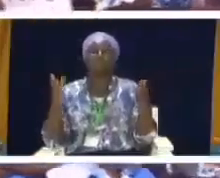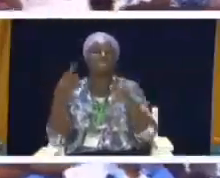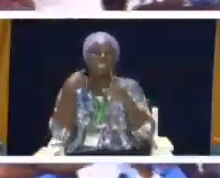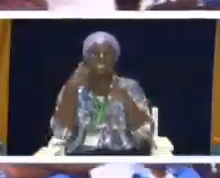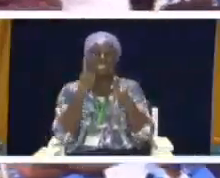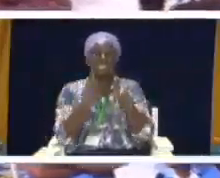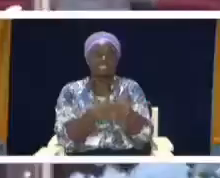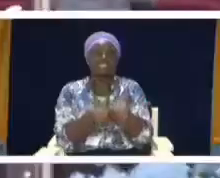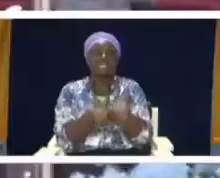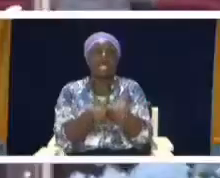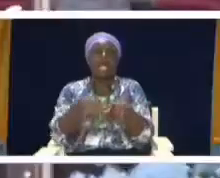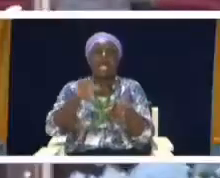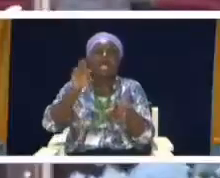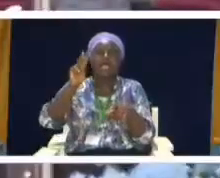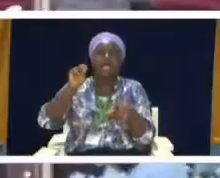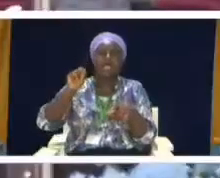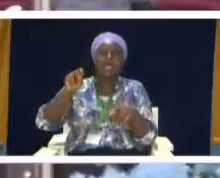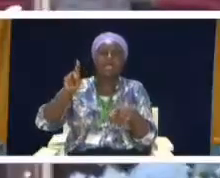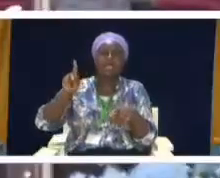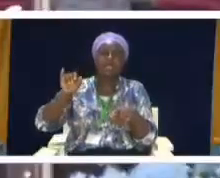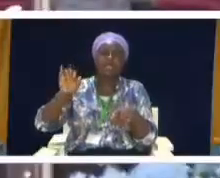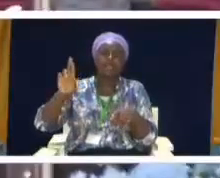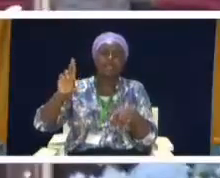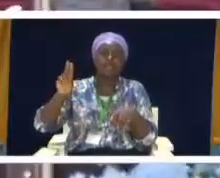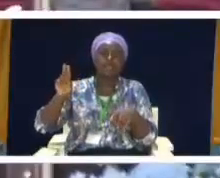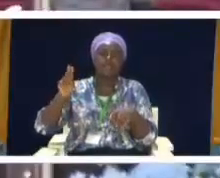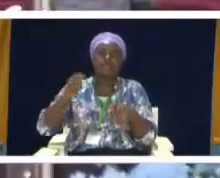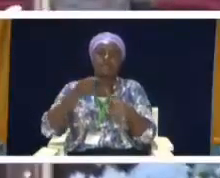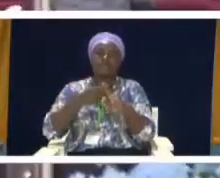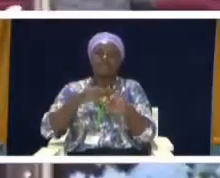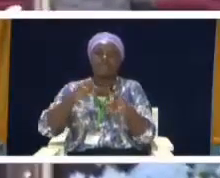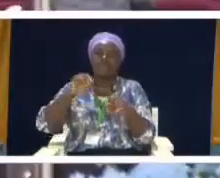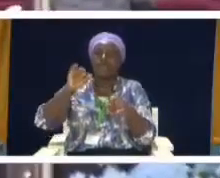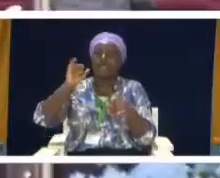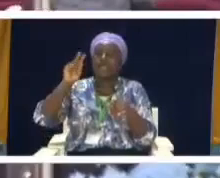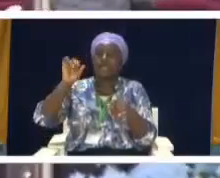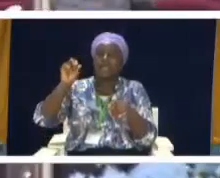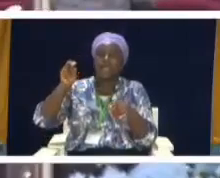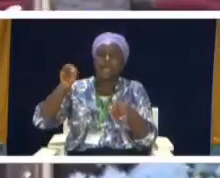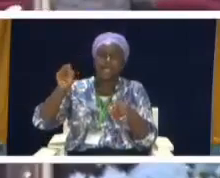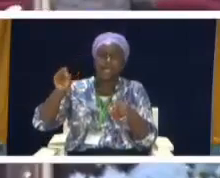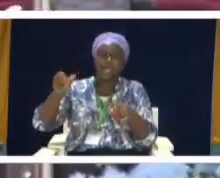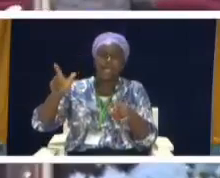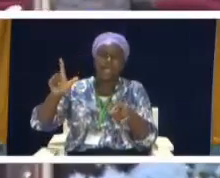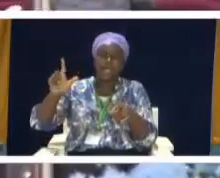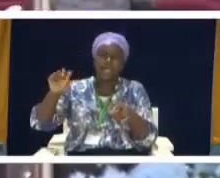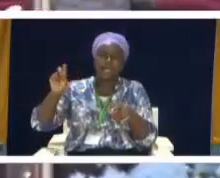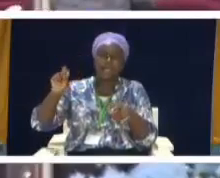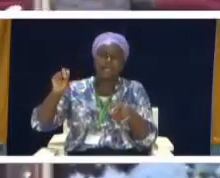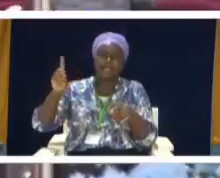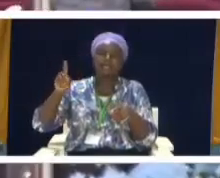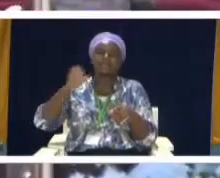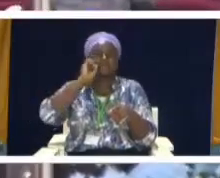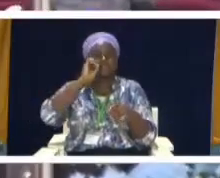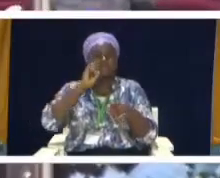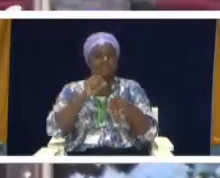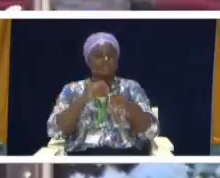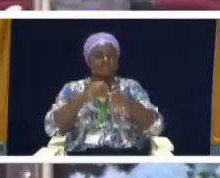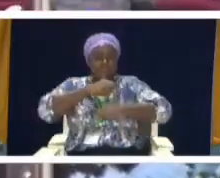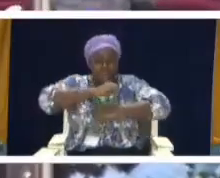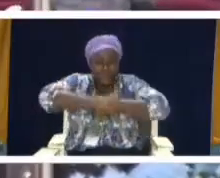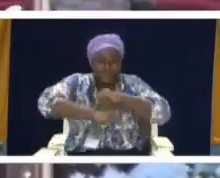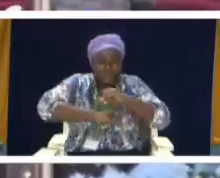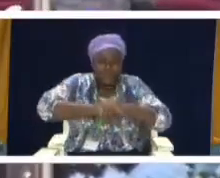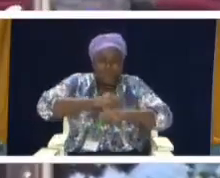Sister Inkiru Igwaku from Ireland, she suffered a fungal infection on her finger